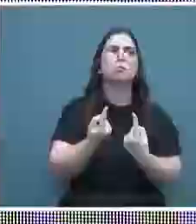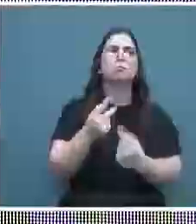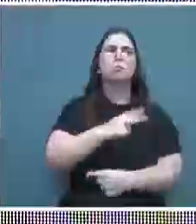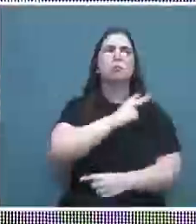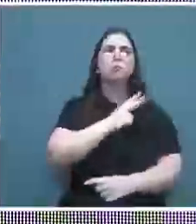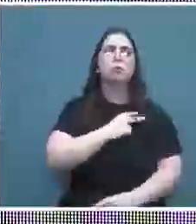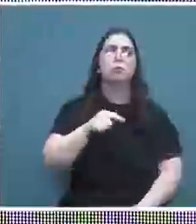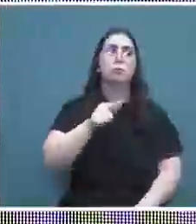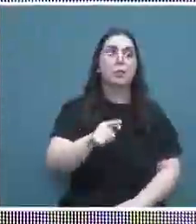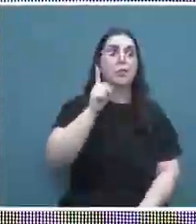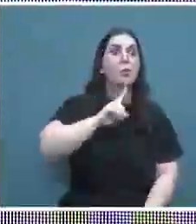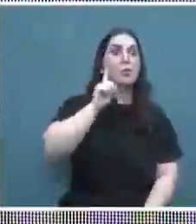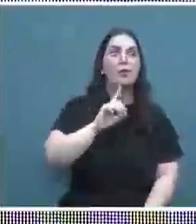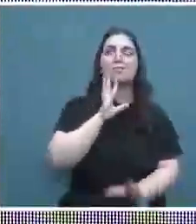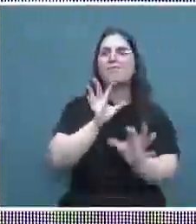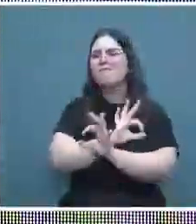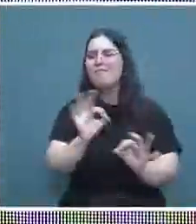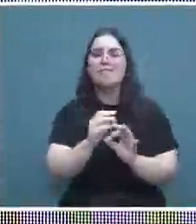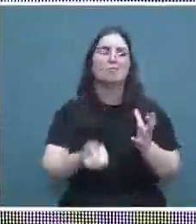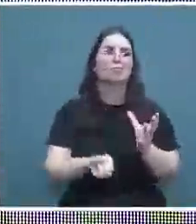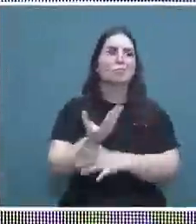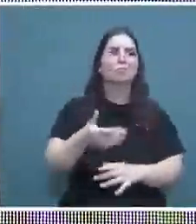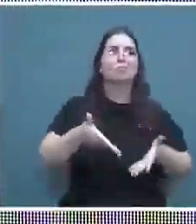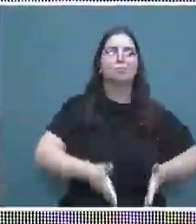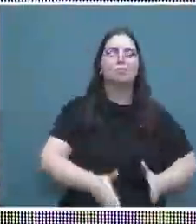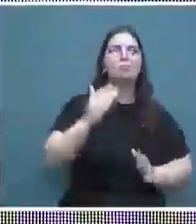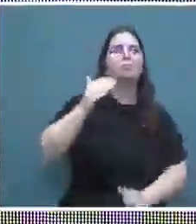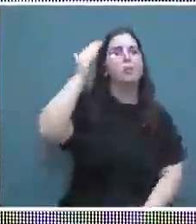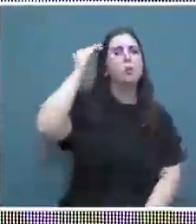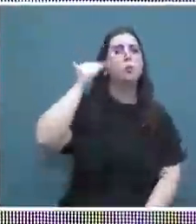a marvelous woman born in North Korea,